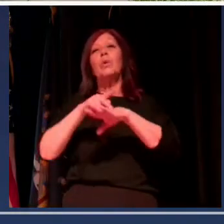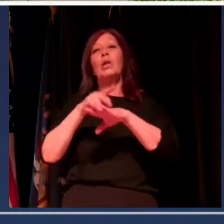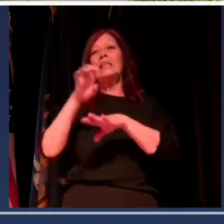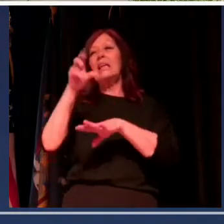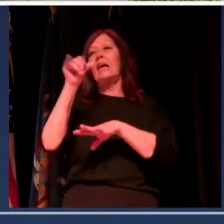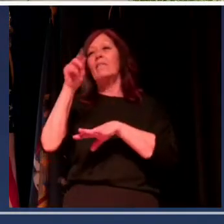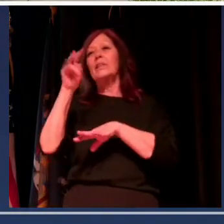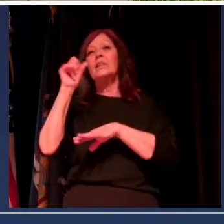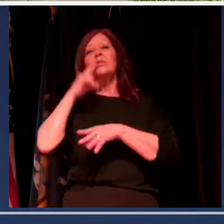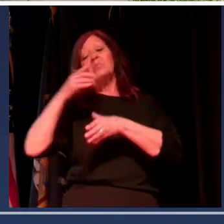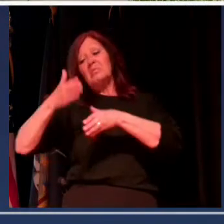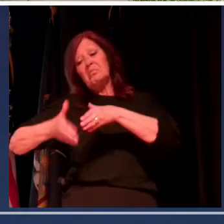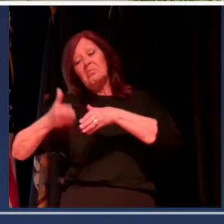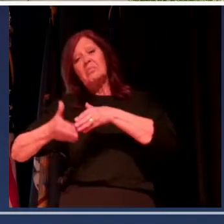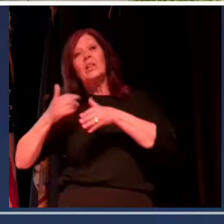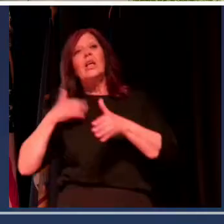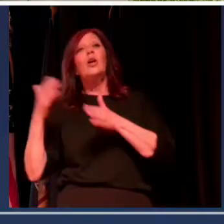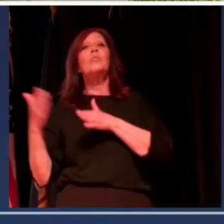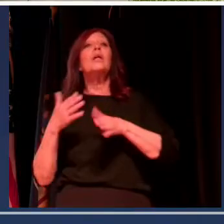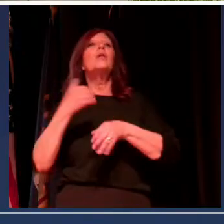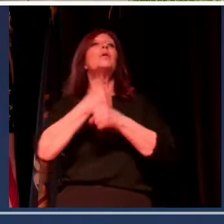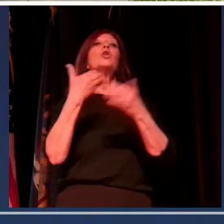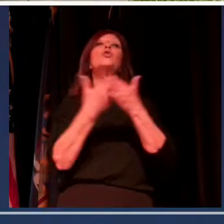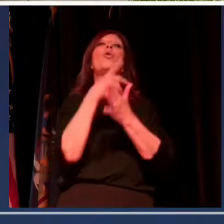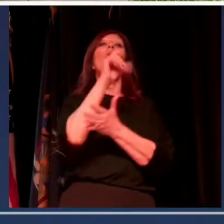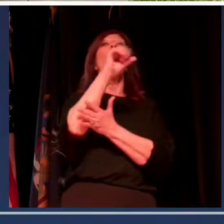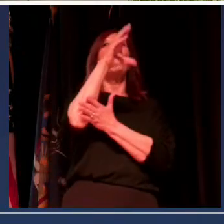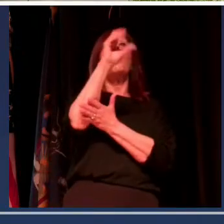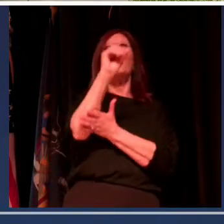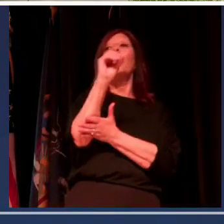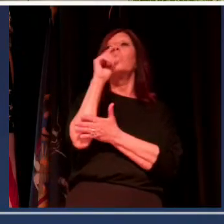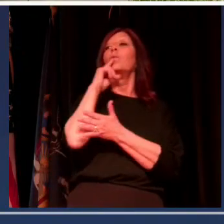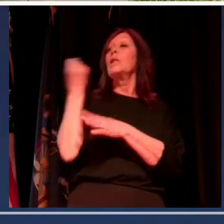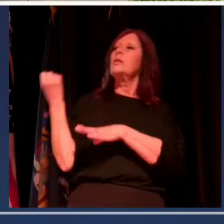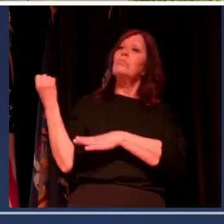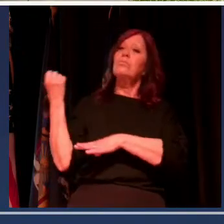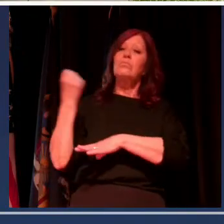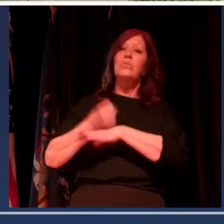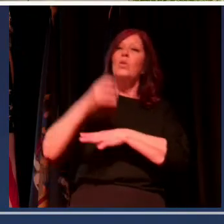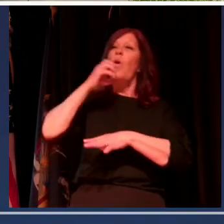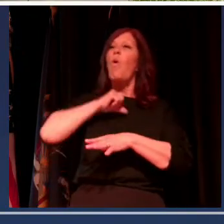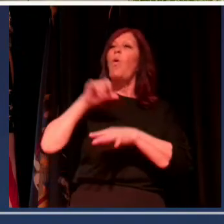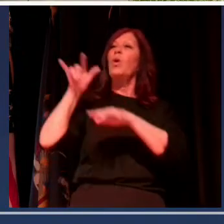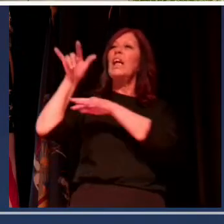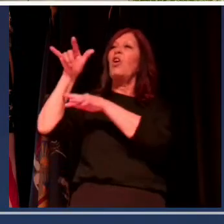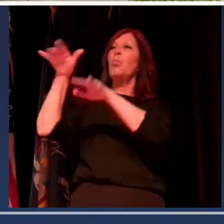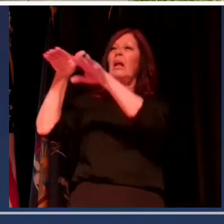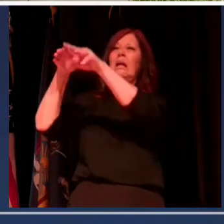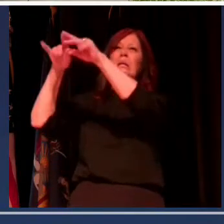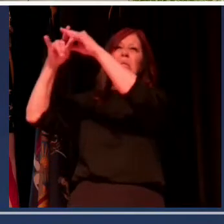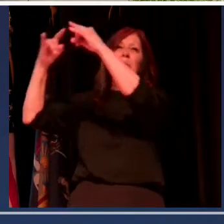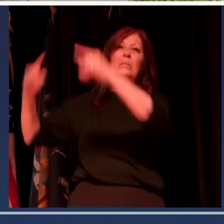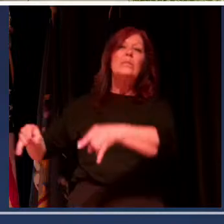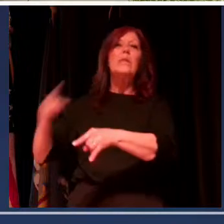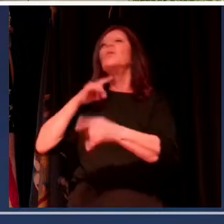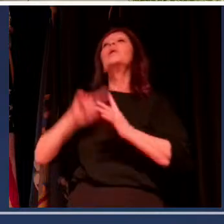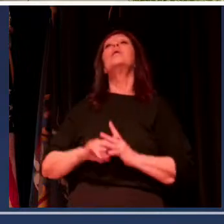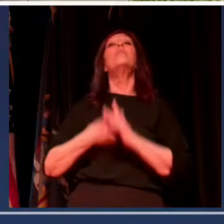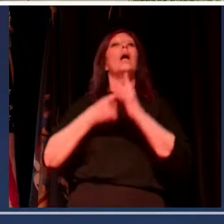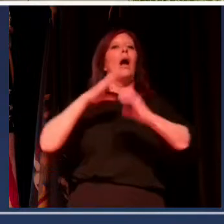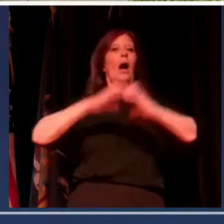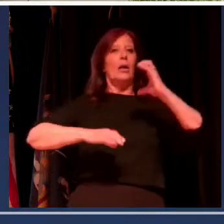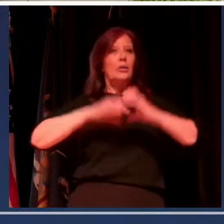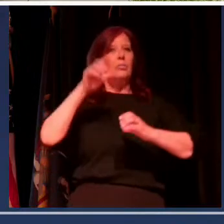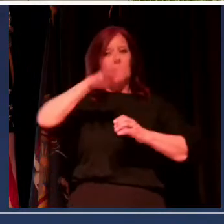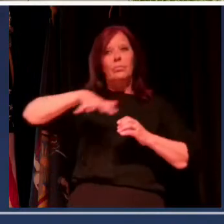master plan, created a new logo and marketing materials, demolished the old airplane hangars on the site, began construction on the first new road on